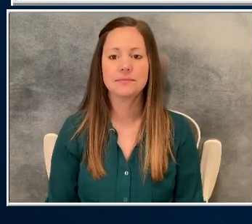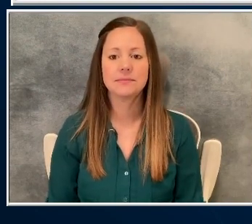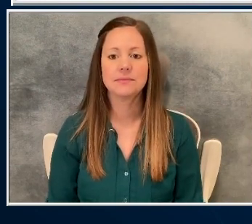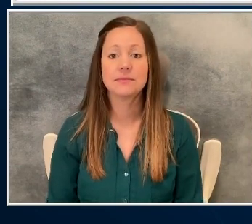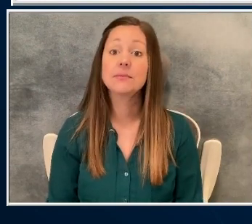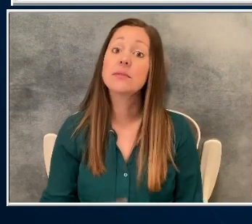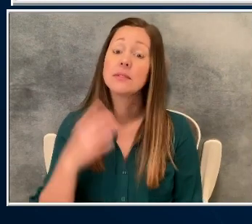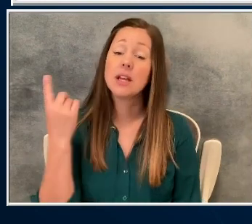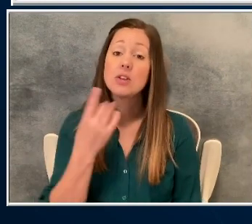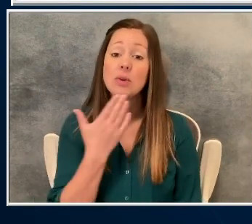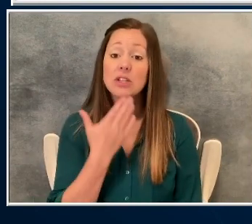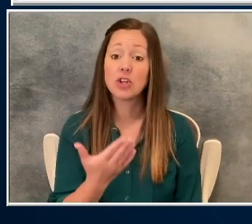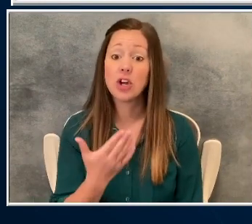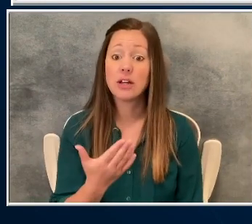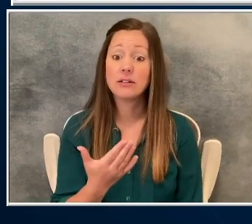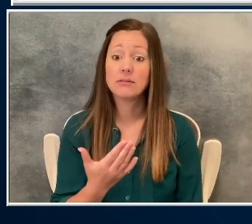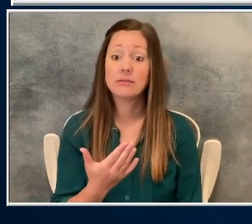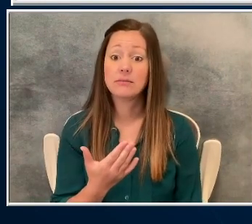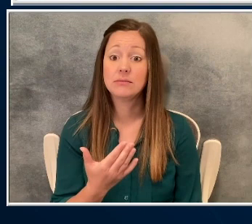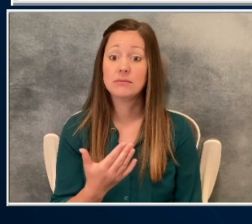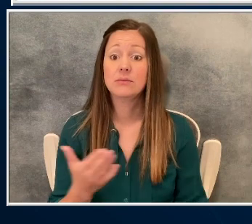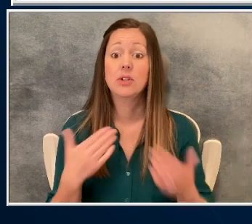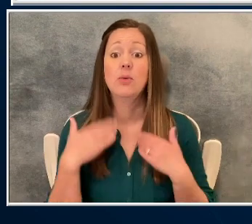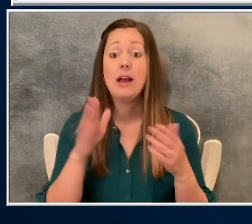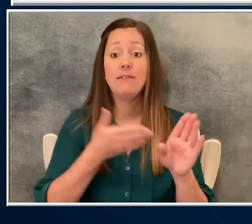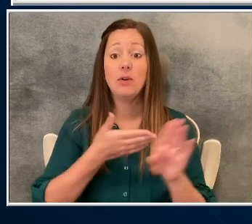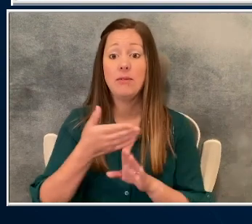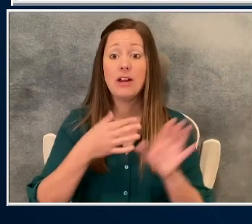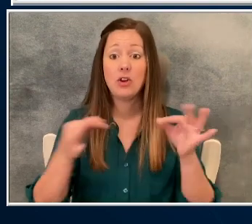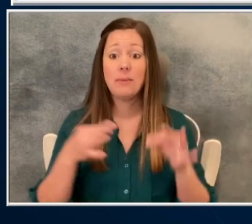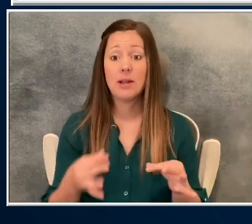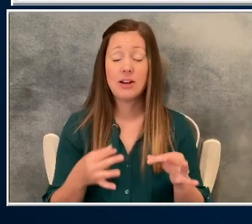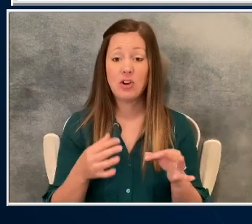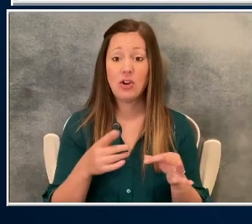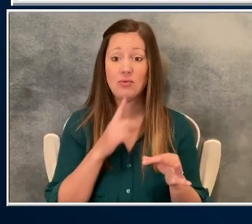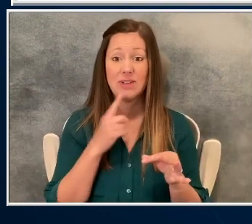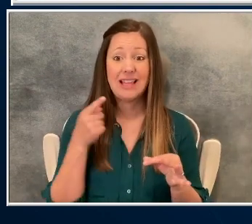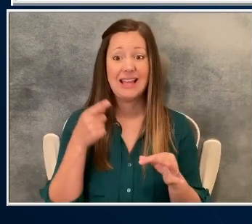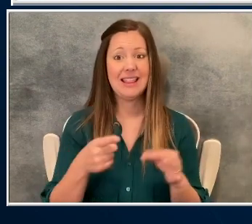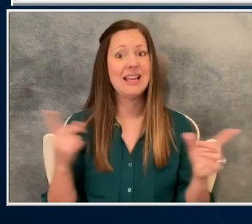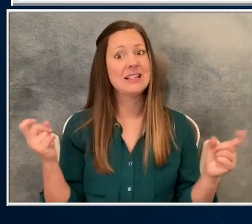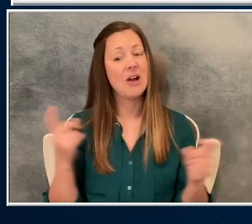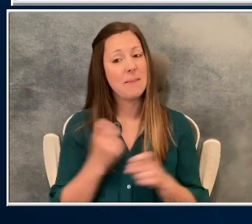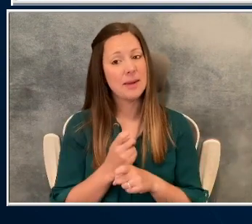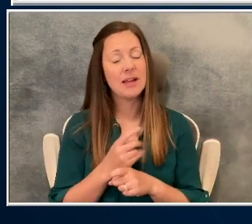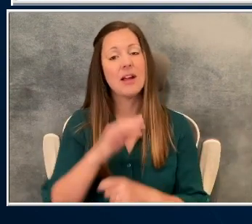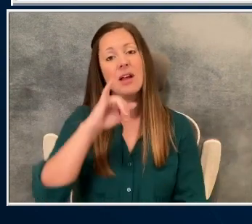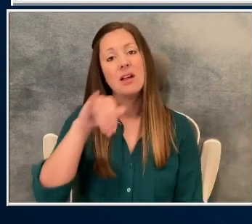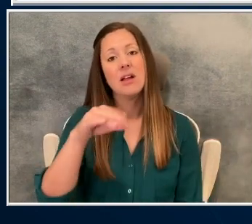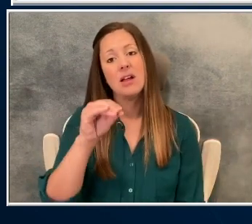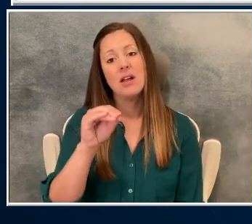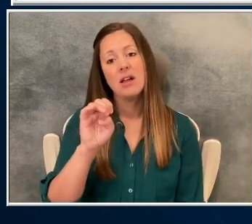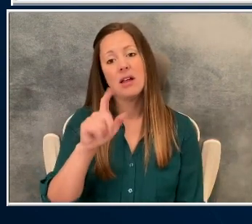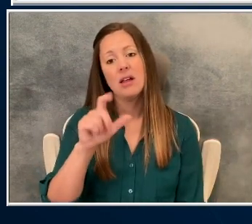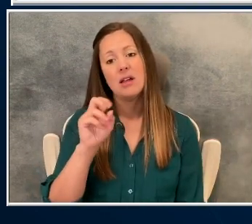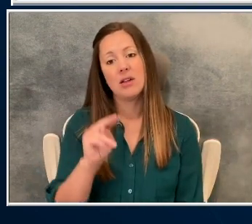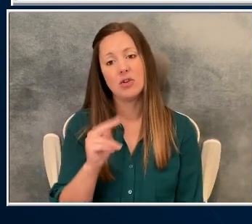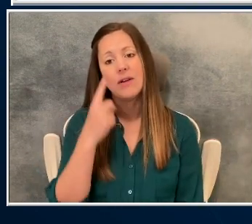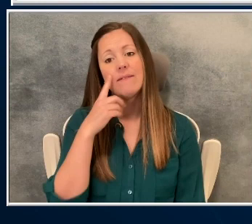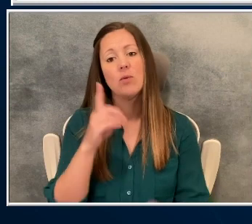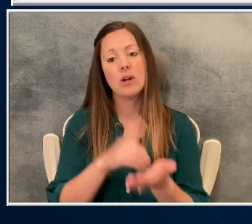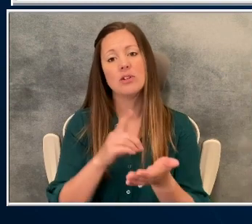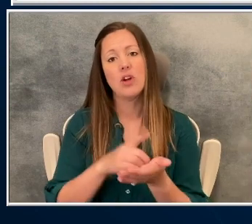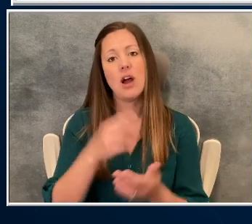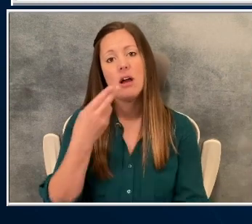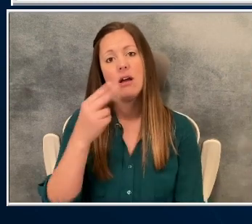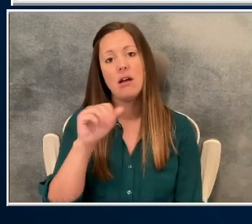get your professional explanation on this, because this Yeah. stuff is so complicated. Joellen has one. This would be for Doc Hawk. Joellen would